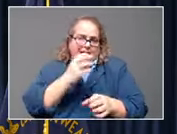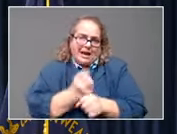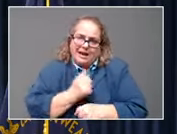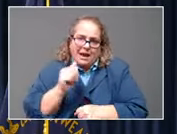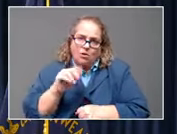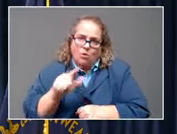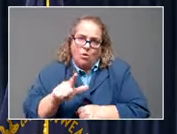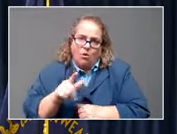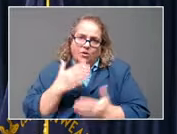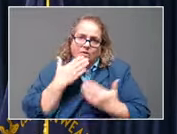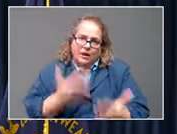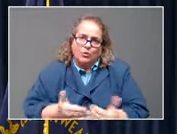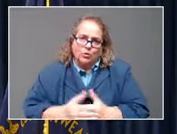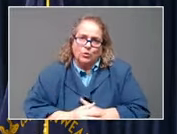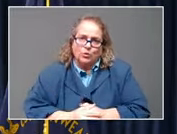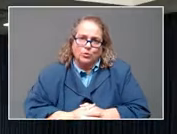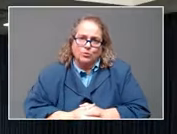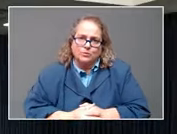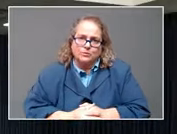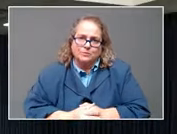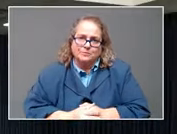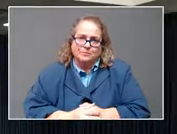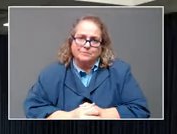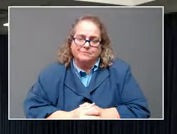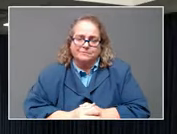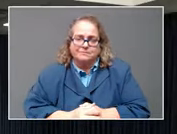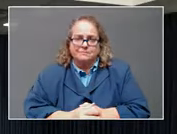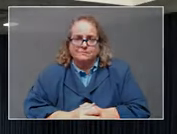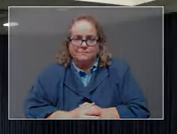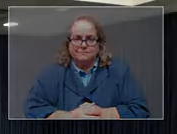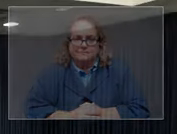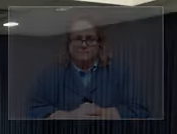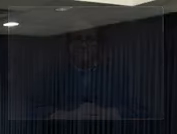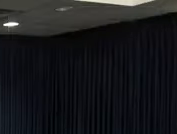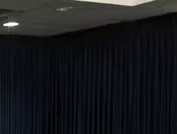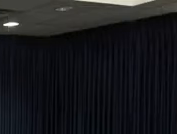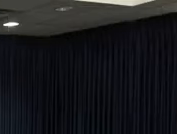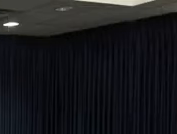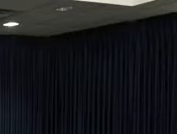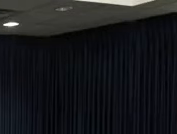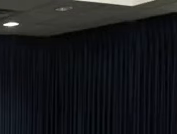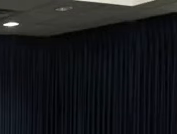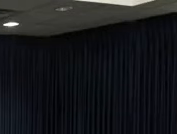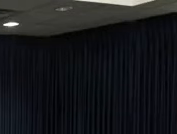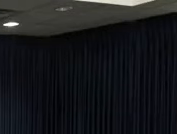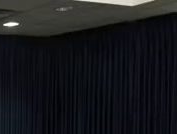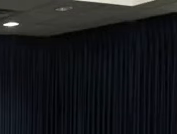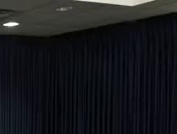Much less poetic than